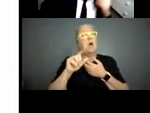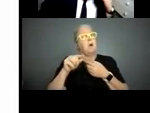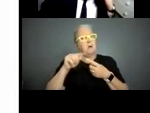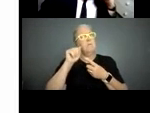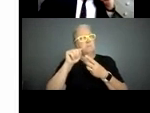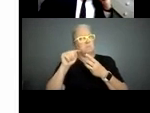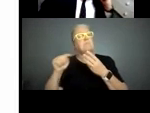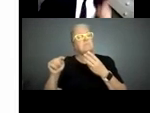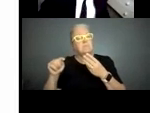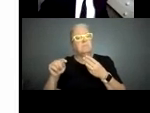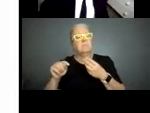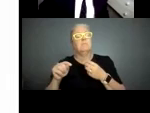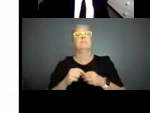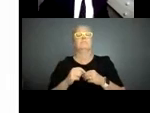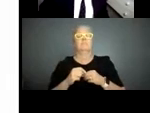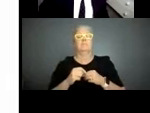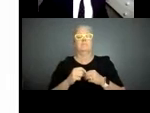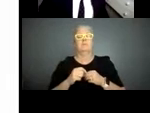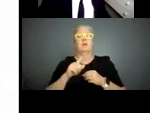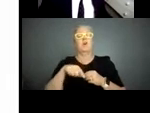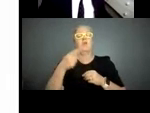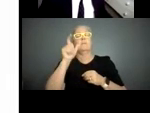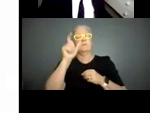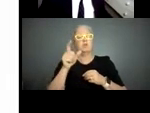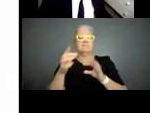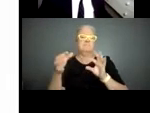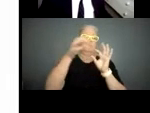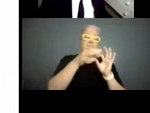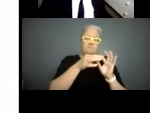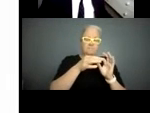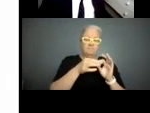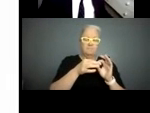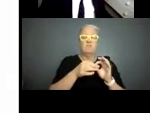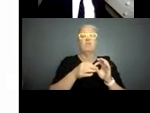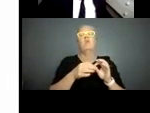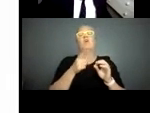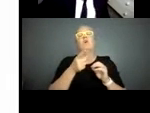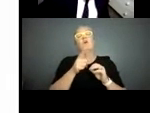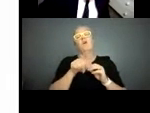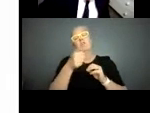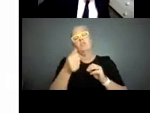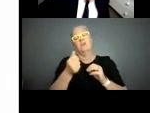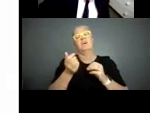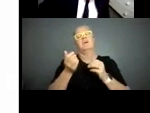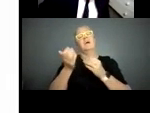letting somebody in. Somebody else said segregation. Somebody else said